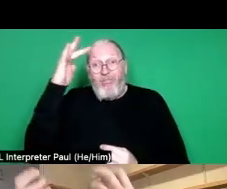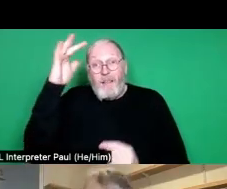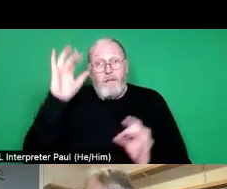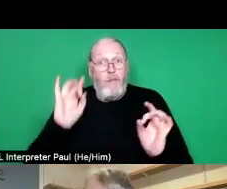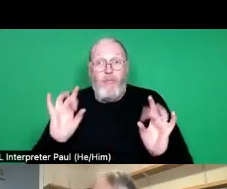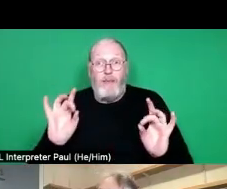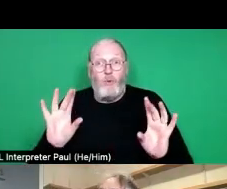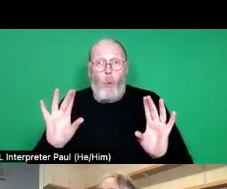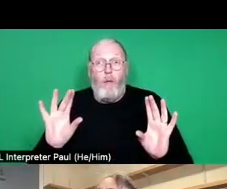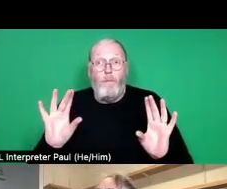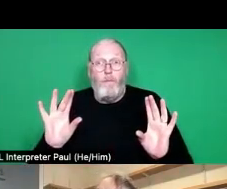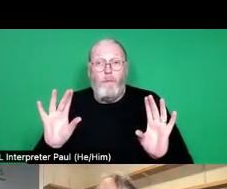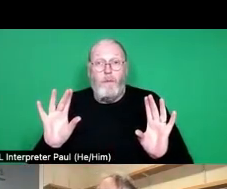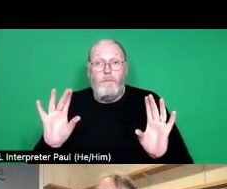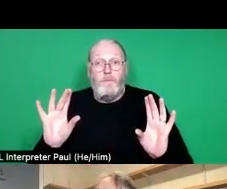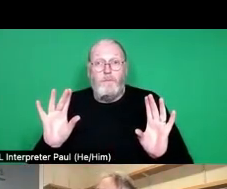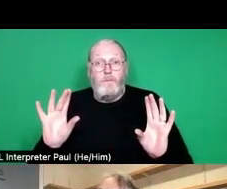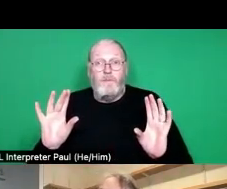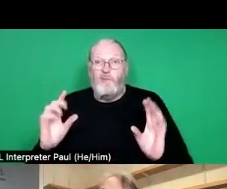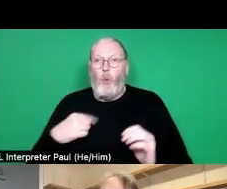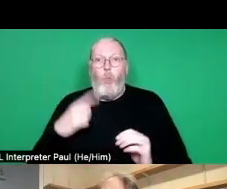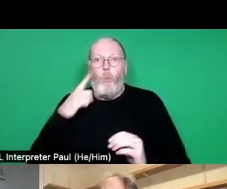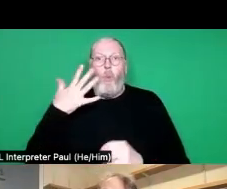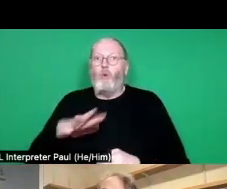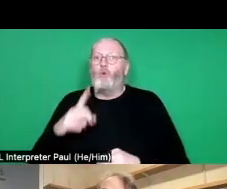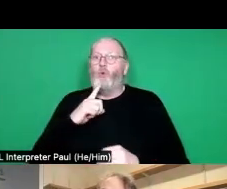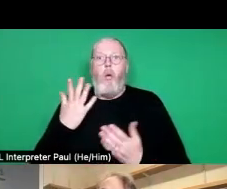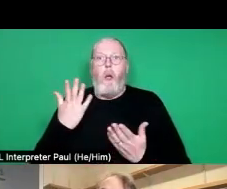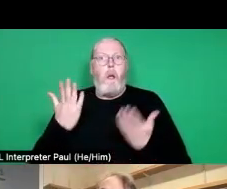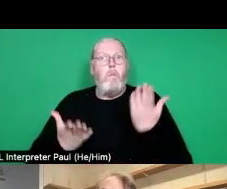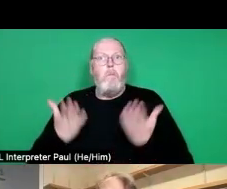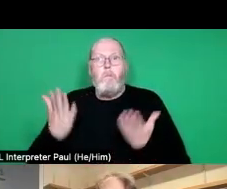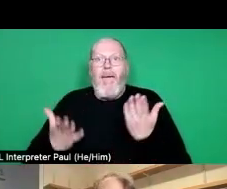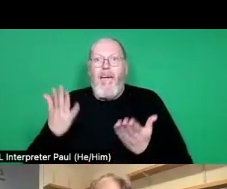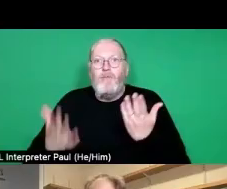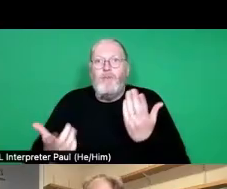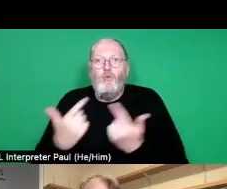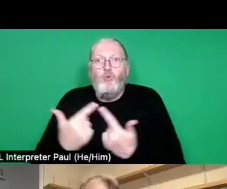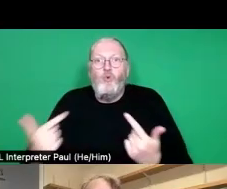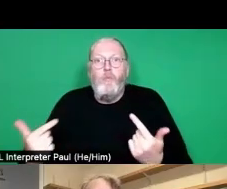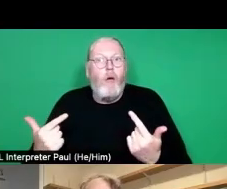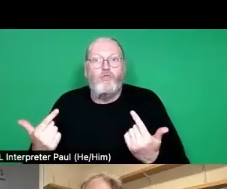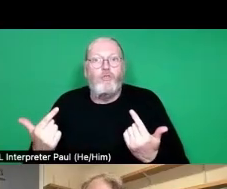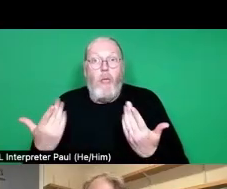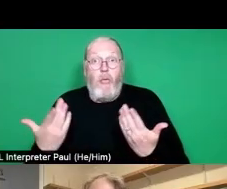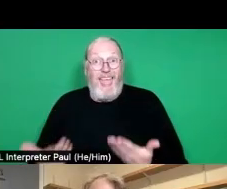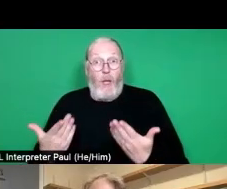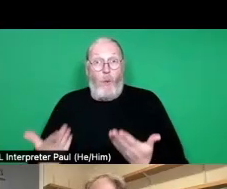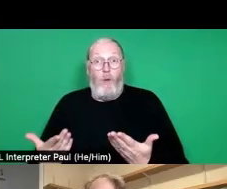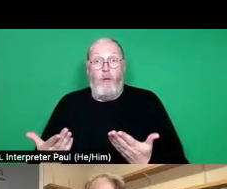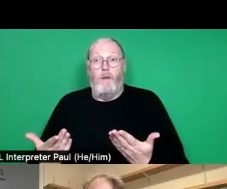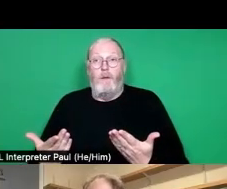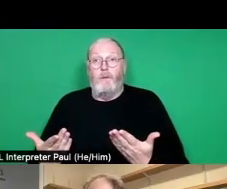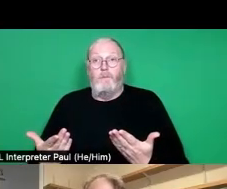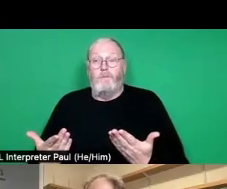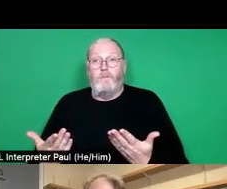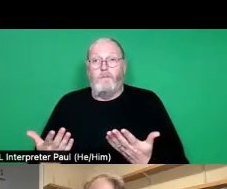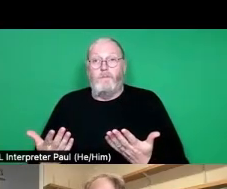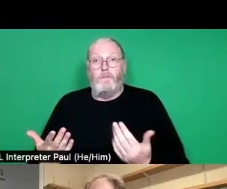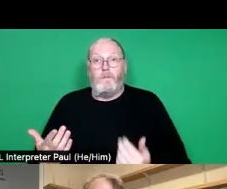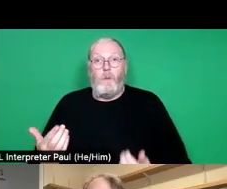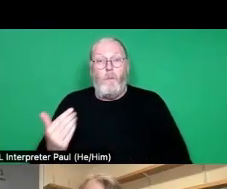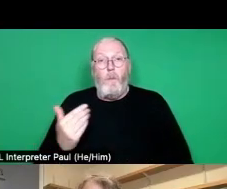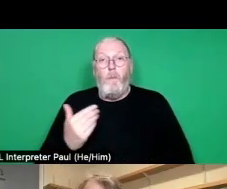too much right now. But you know, if you're trying to investigate certain kinds of material via